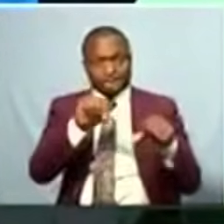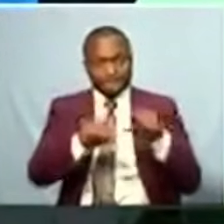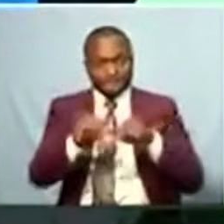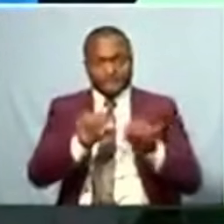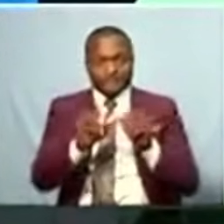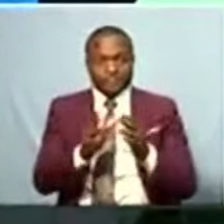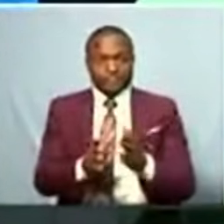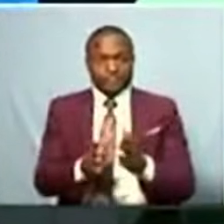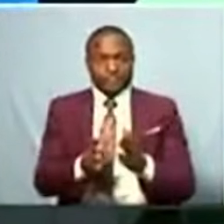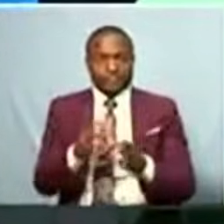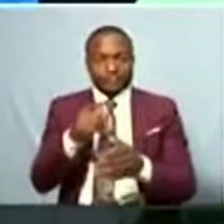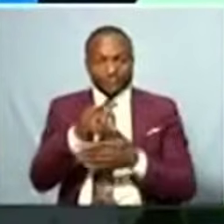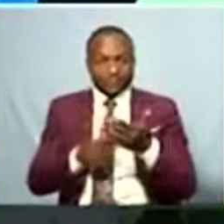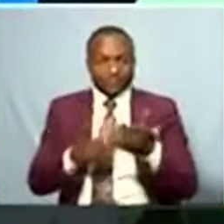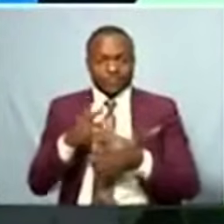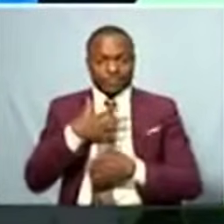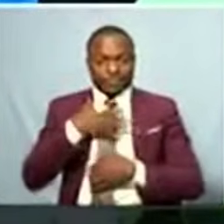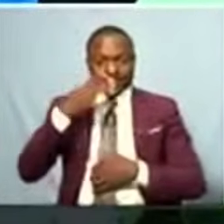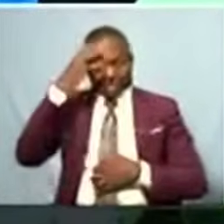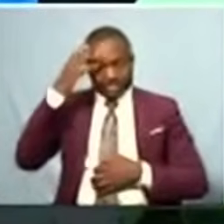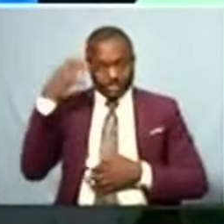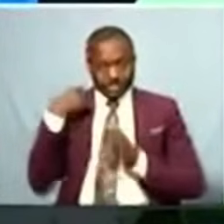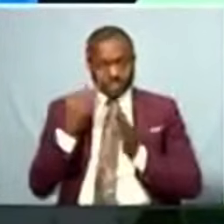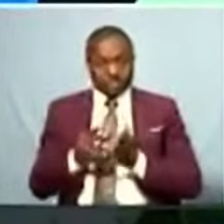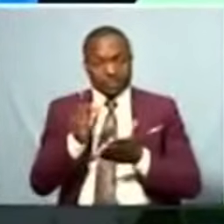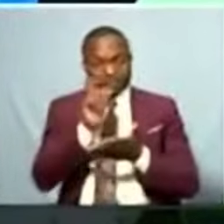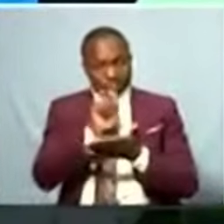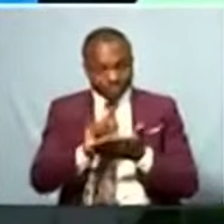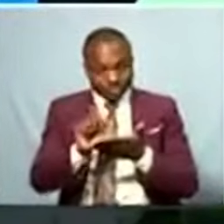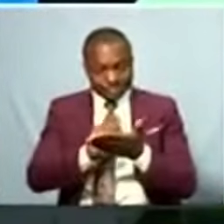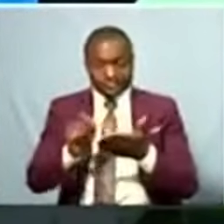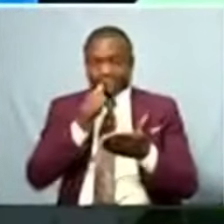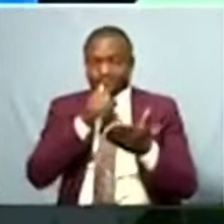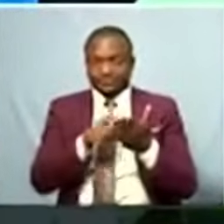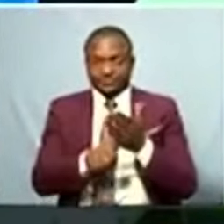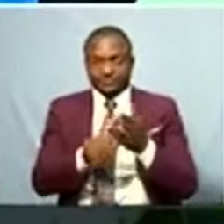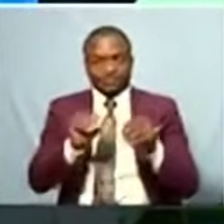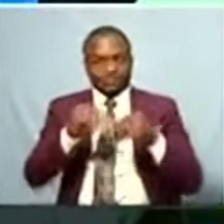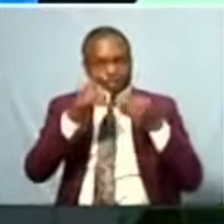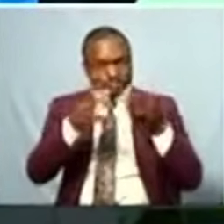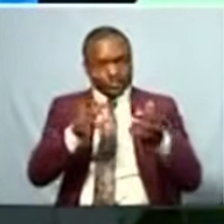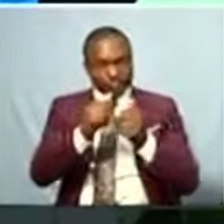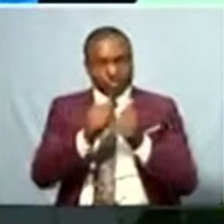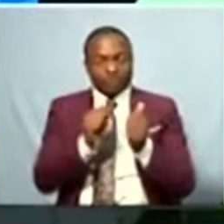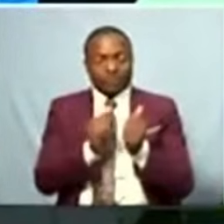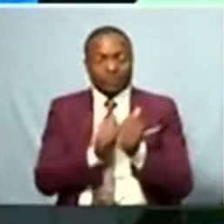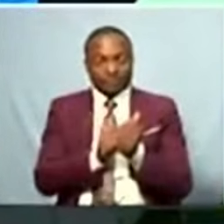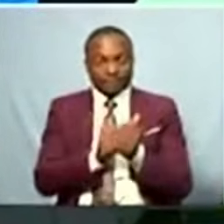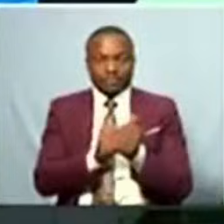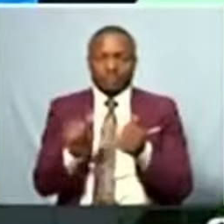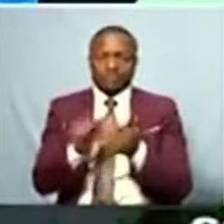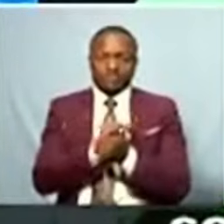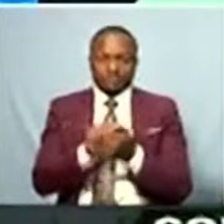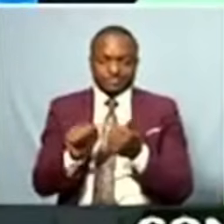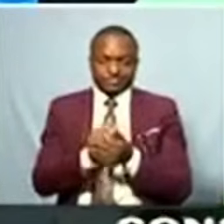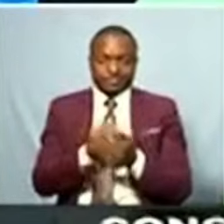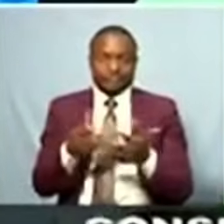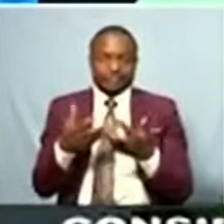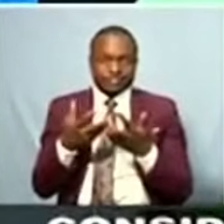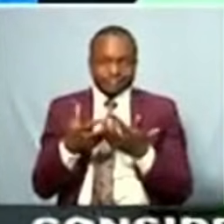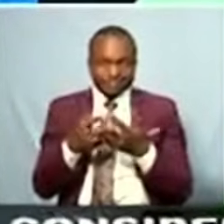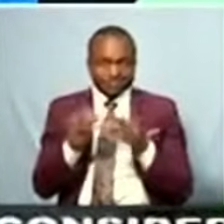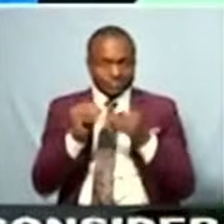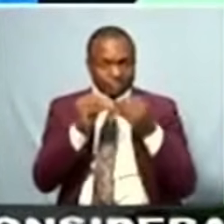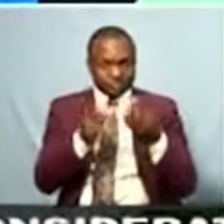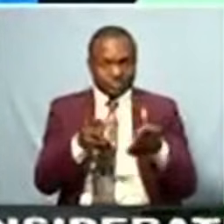what my officers are saying. The letters written to the supplier concerning the defective X-ray were given to the